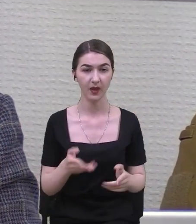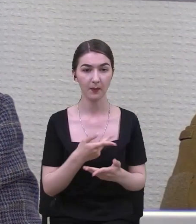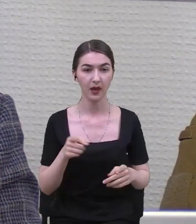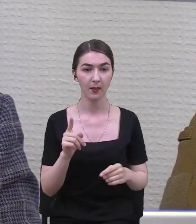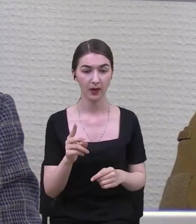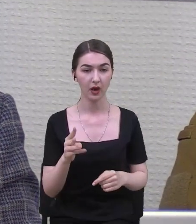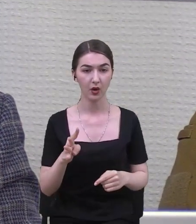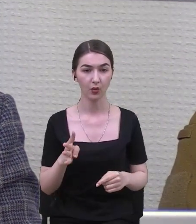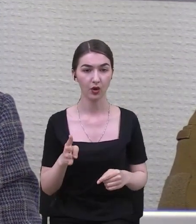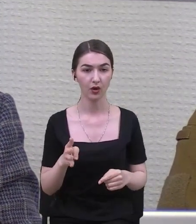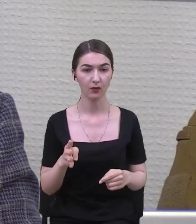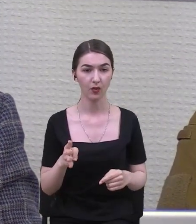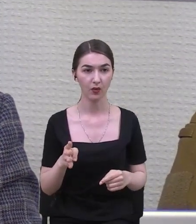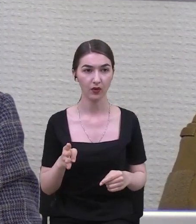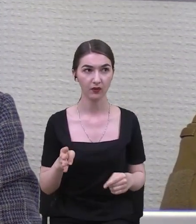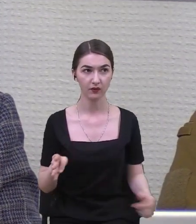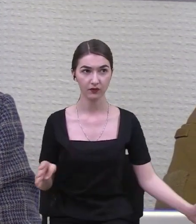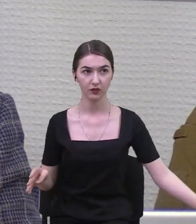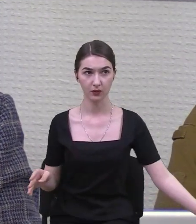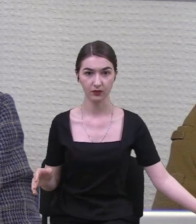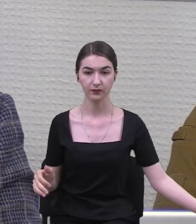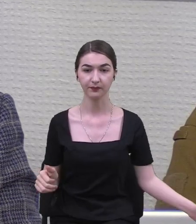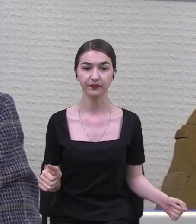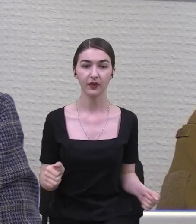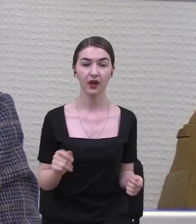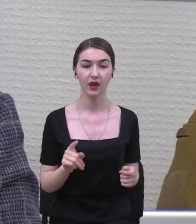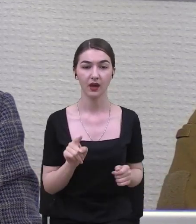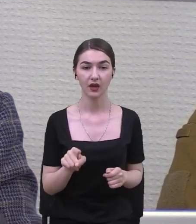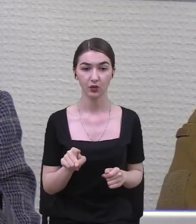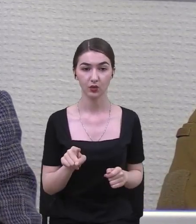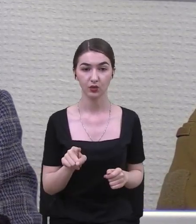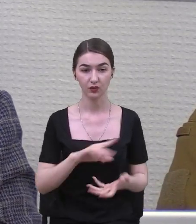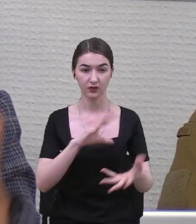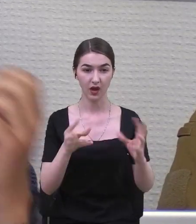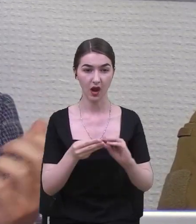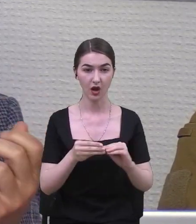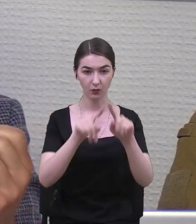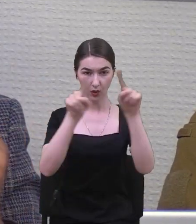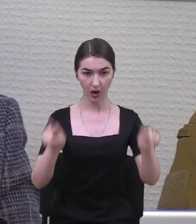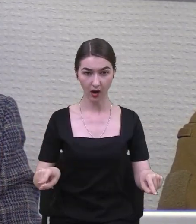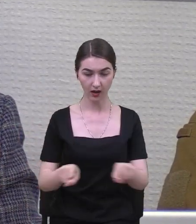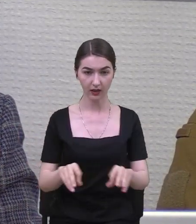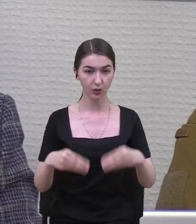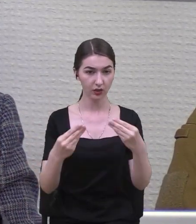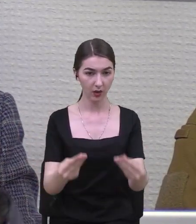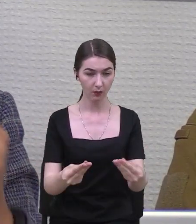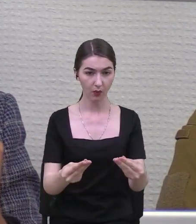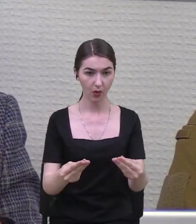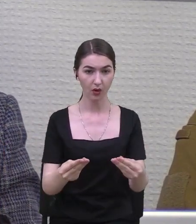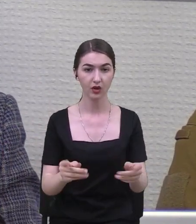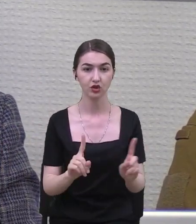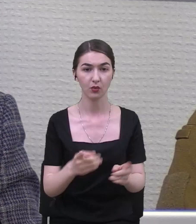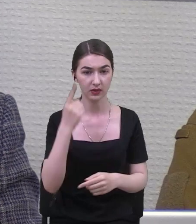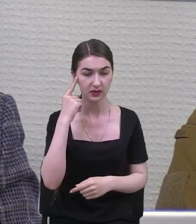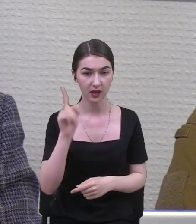an understanding so that you know where to go afterwards. And I'll pass the floor to Alexander here